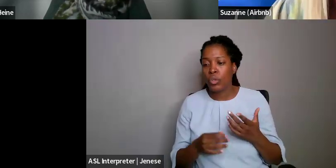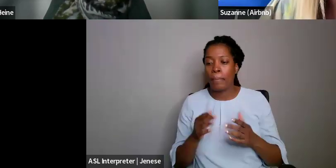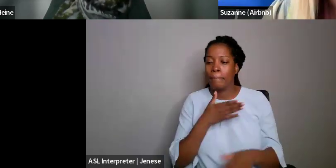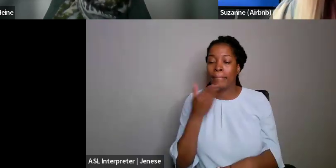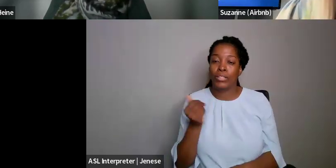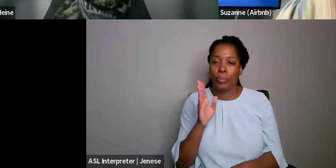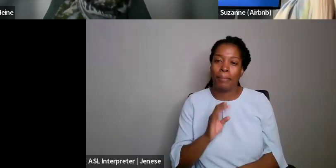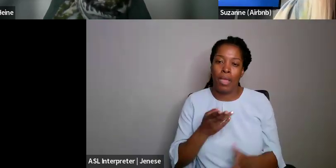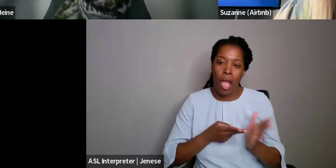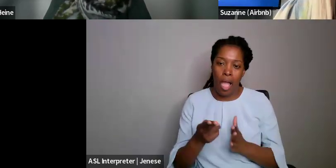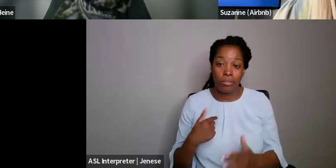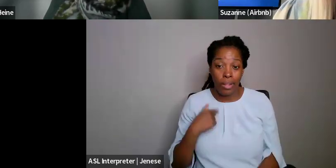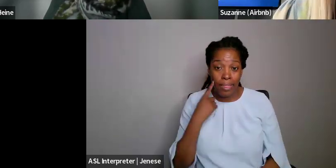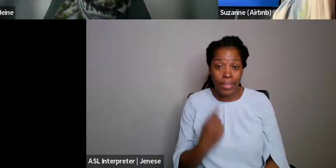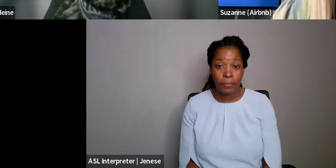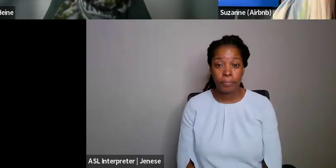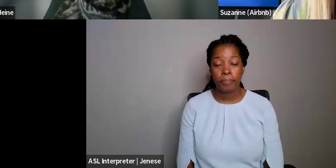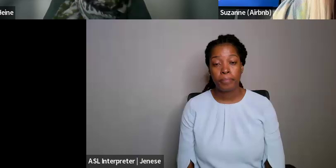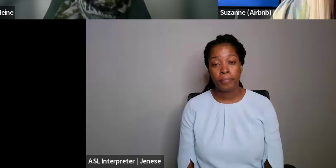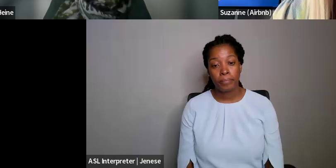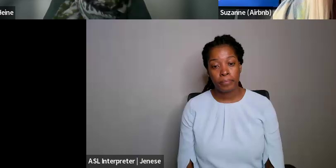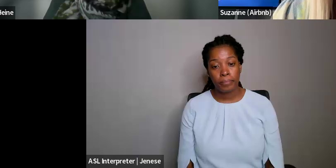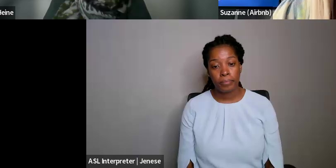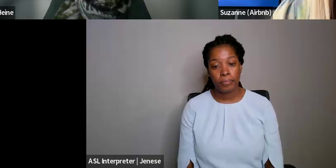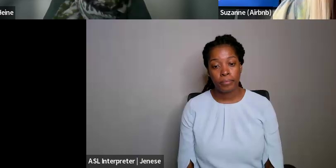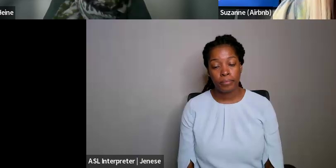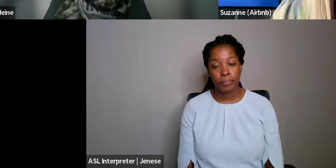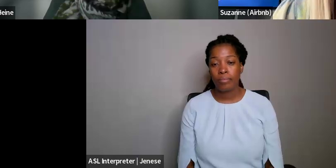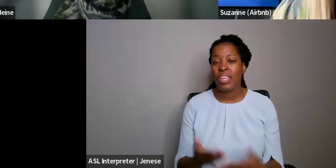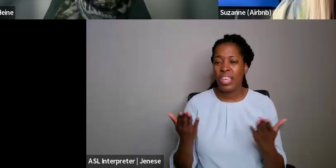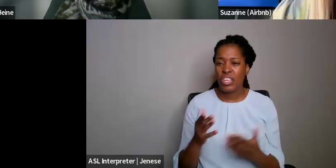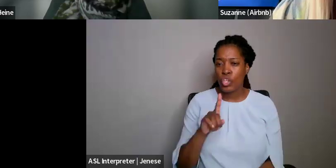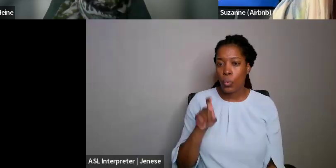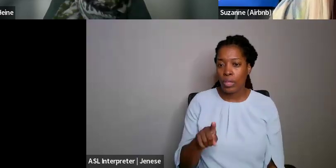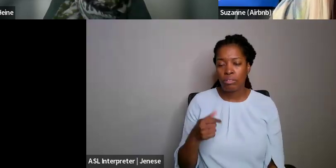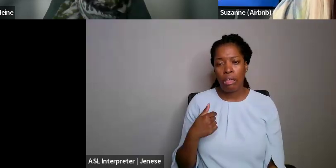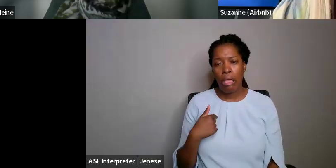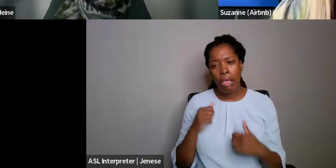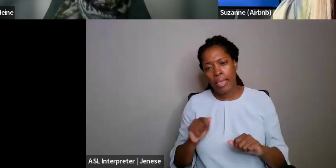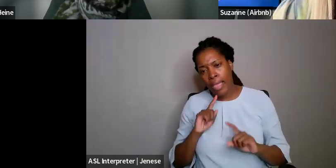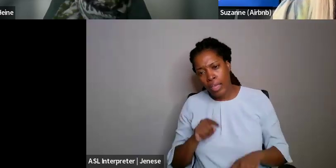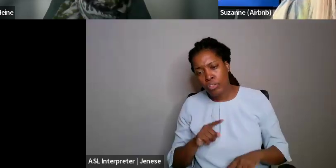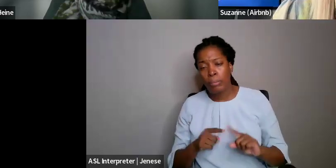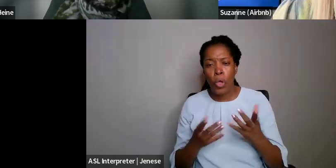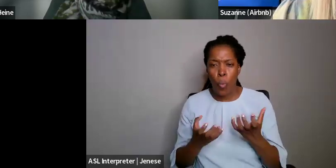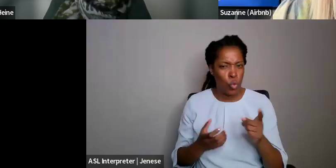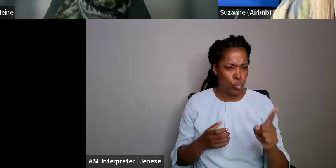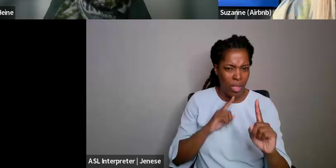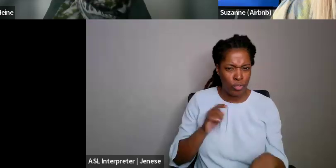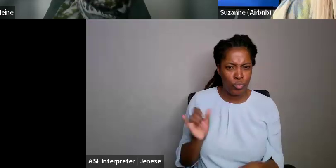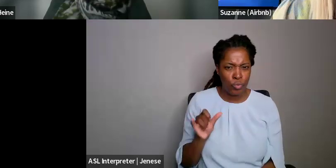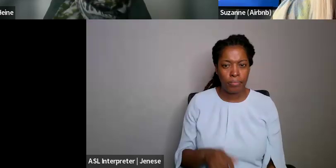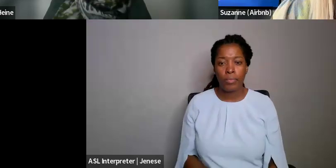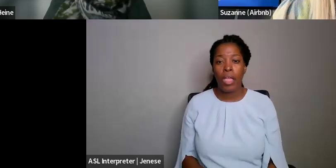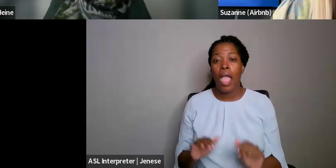Amazing. Love that. We also have a question here, which I can answer a little bit, but also Tracy would love your input as well about how someone can be